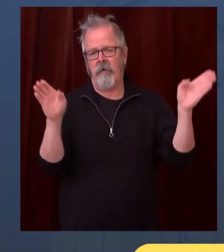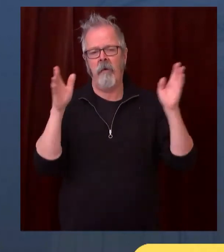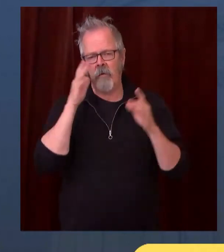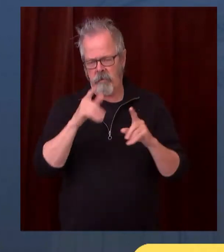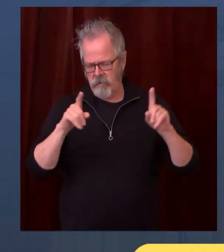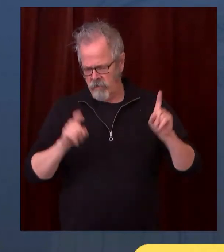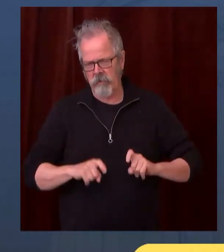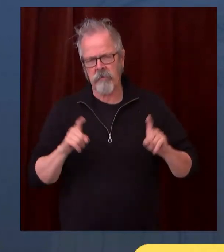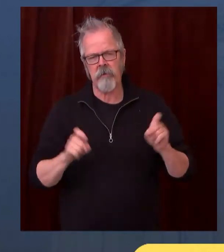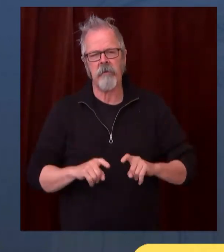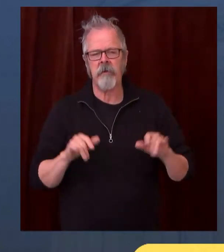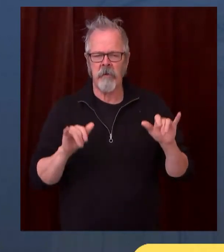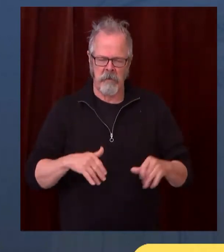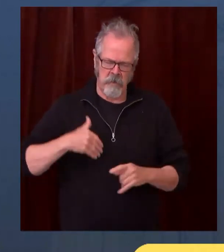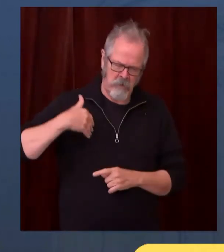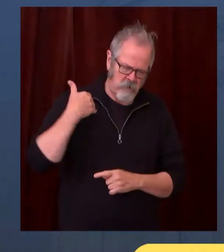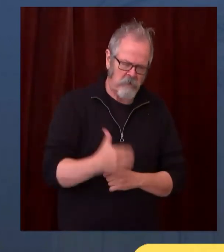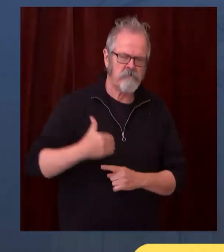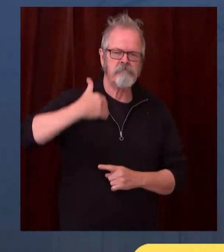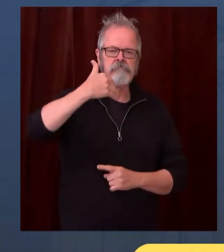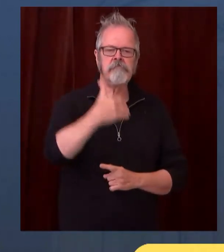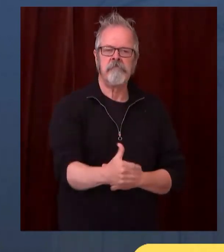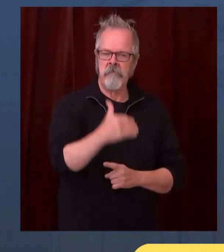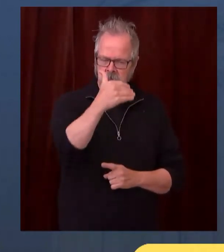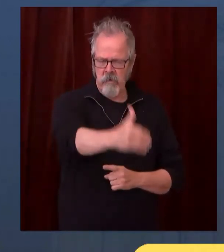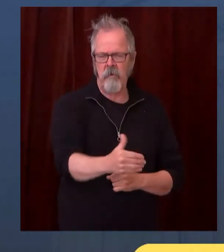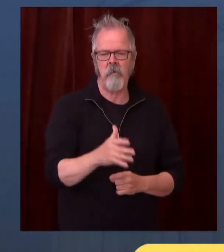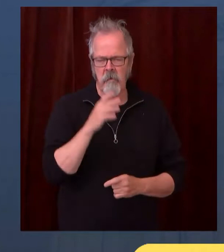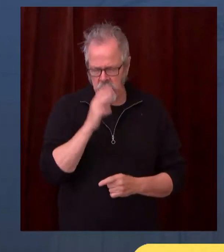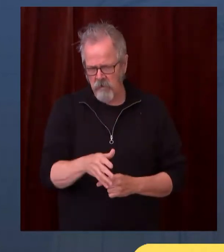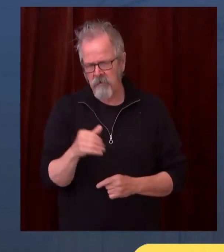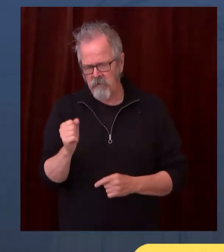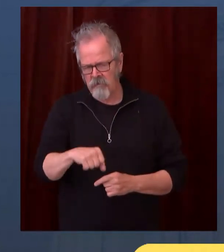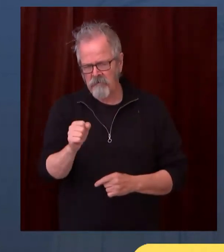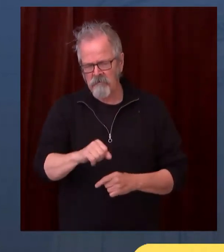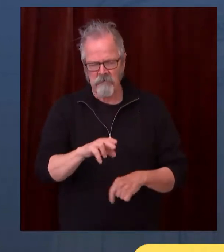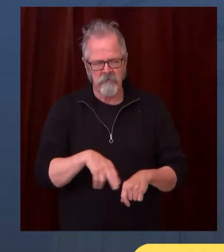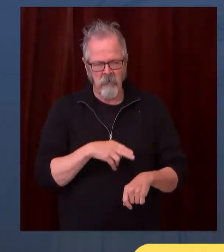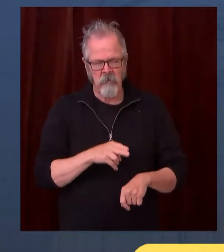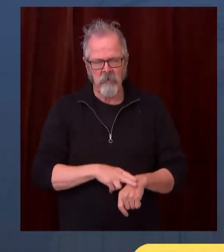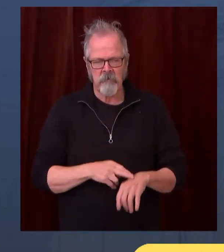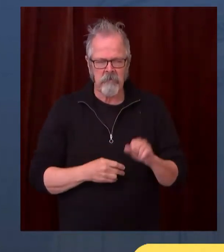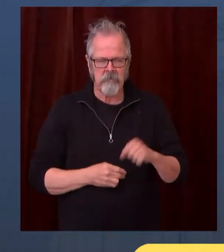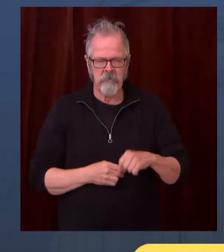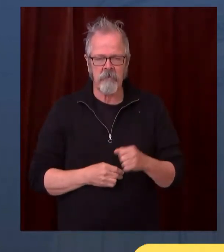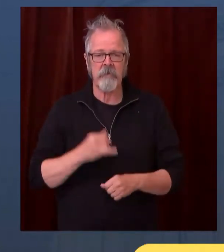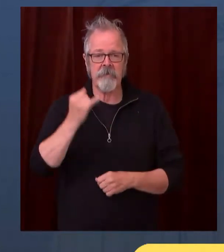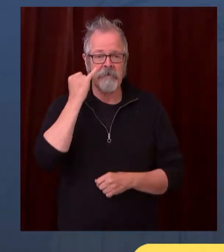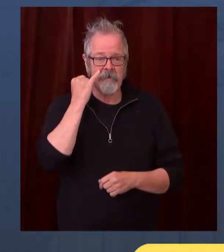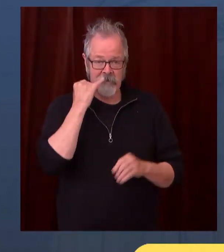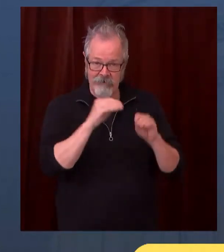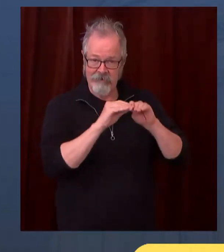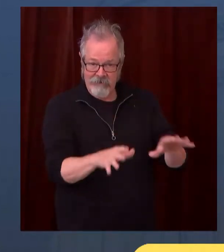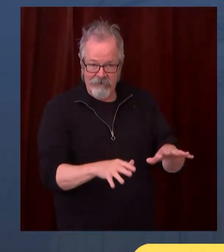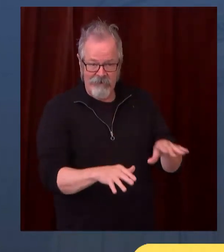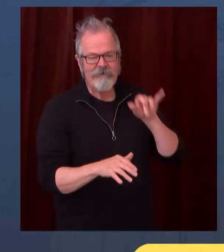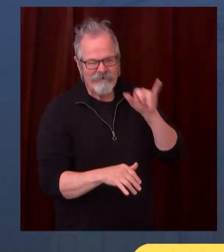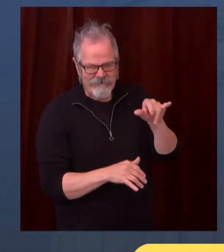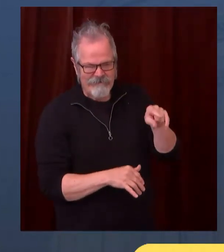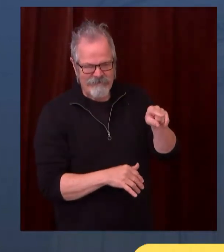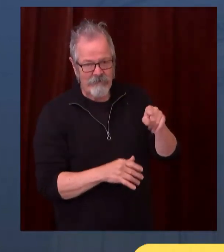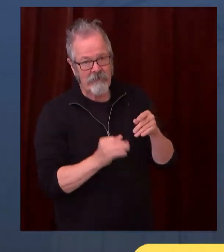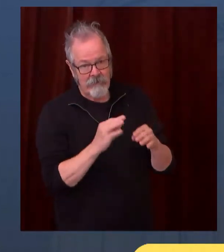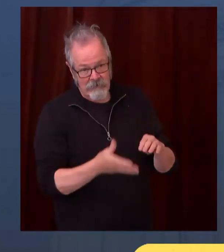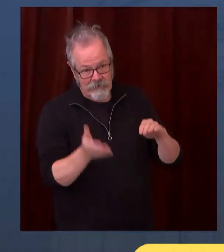everybody gets tested piece of it, and then certainly a plan for facilities to be connected with local health jurisdictions